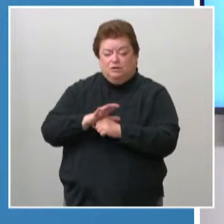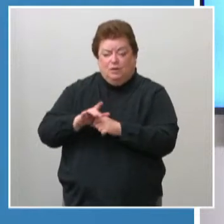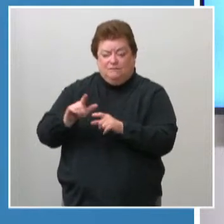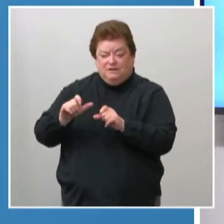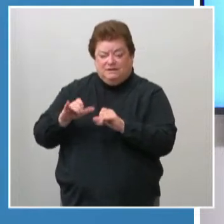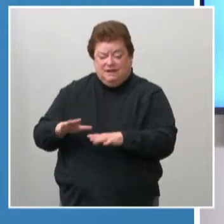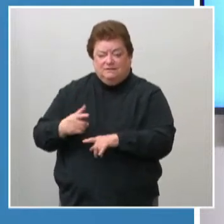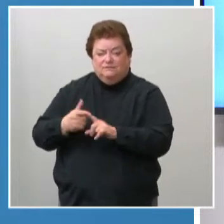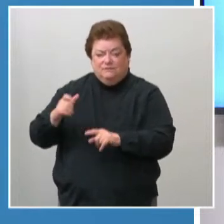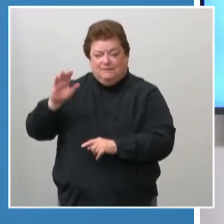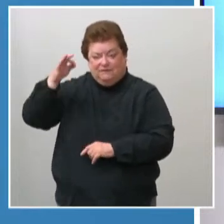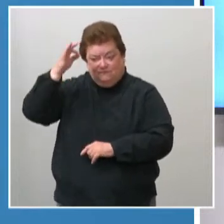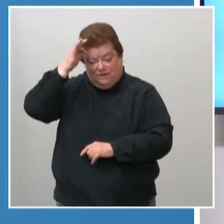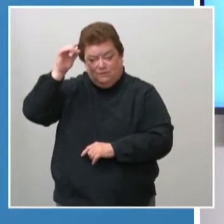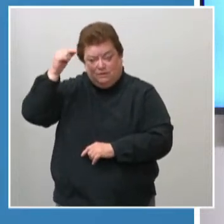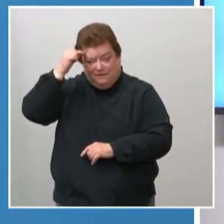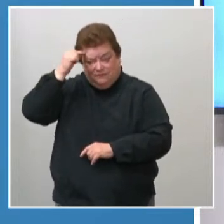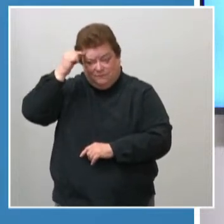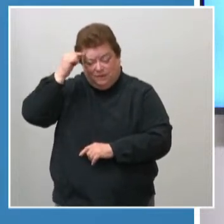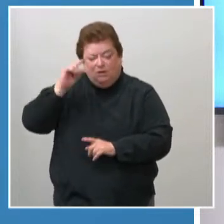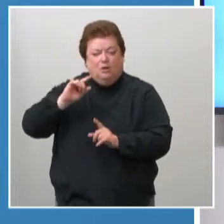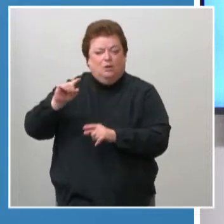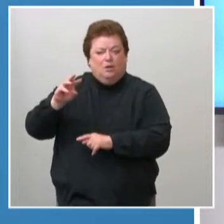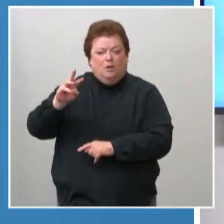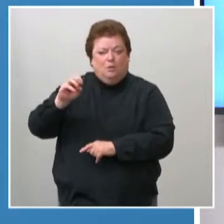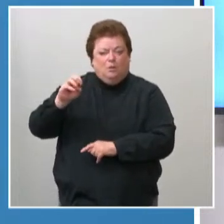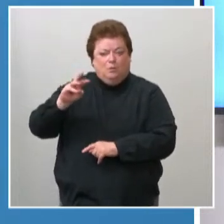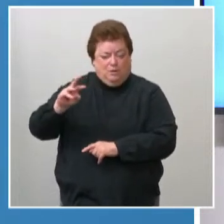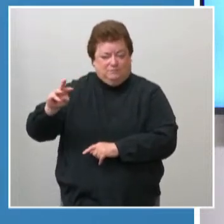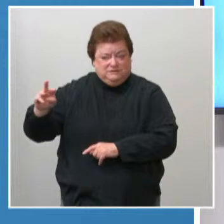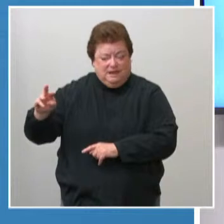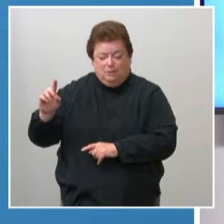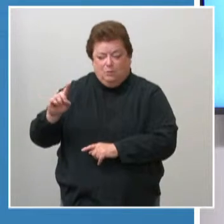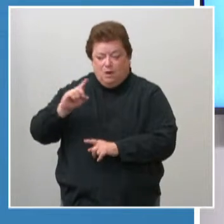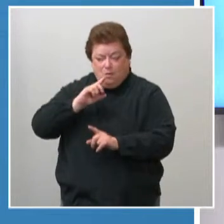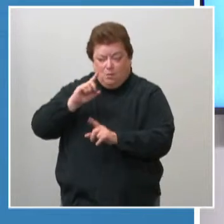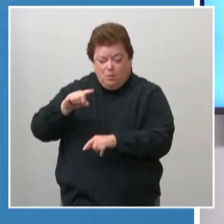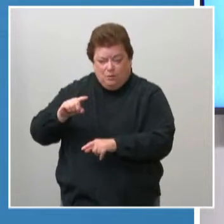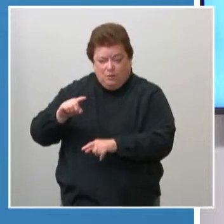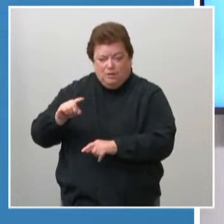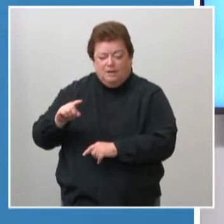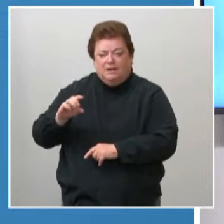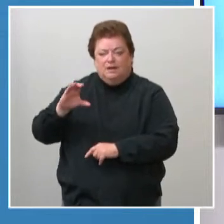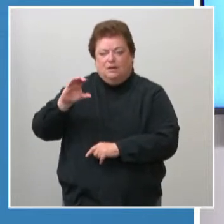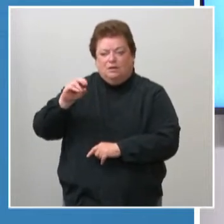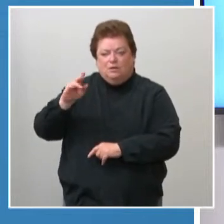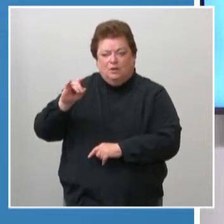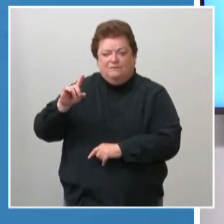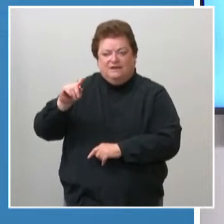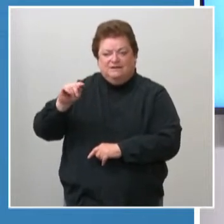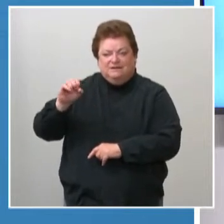tests from the federal government. The website where you can order these tests is